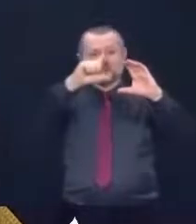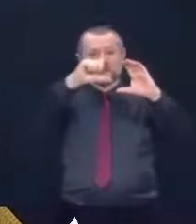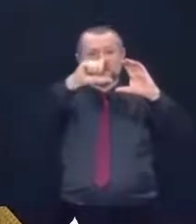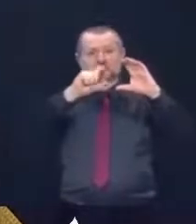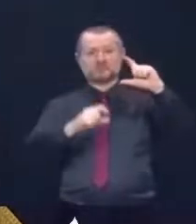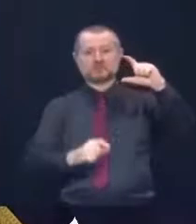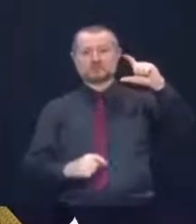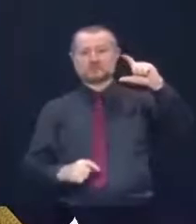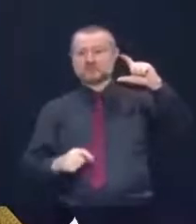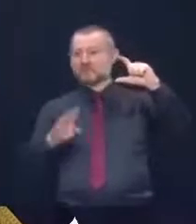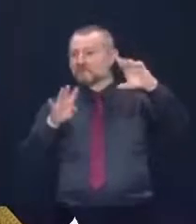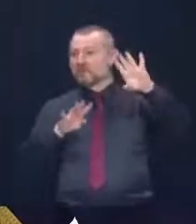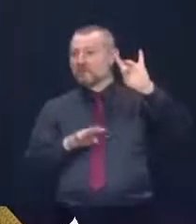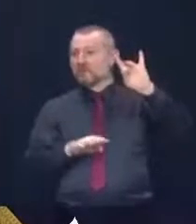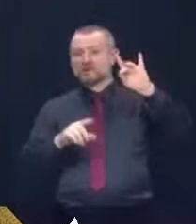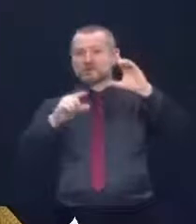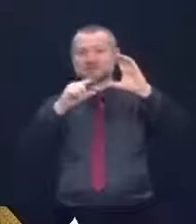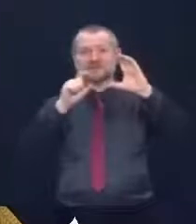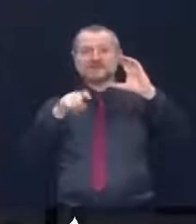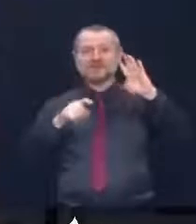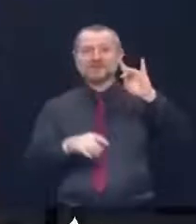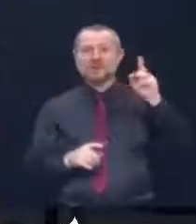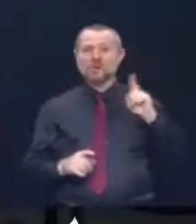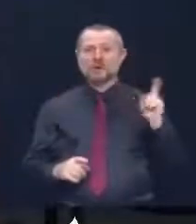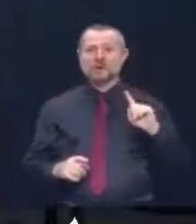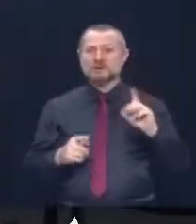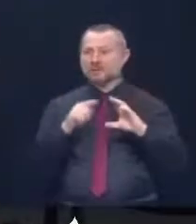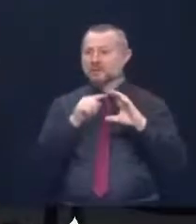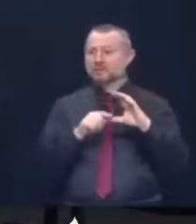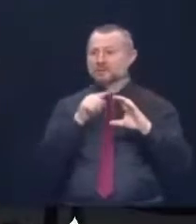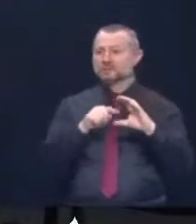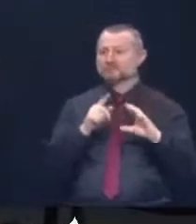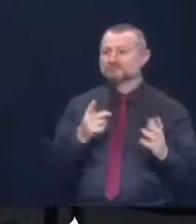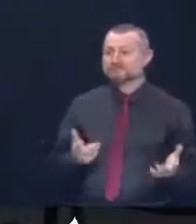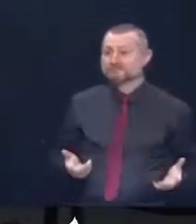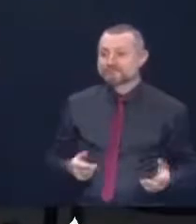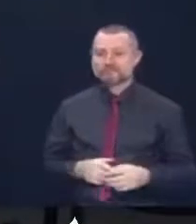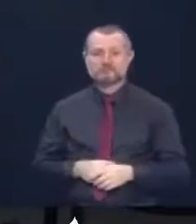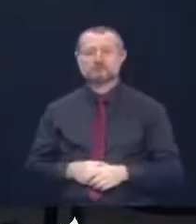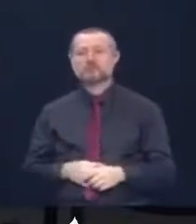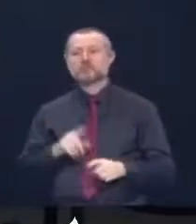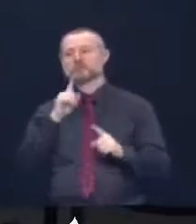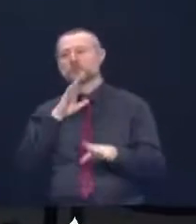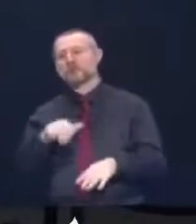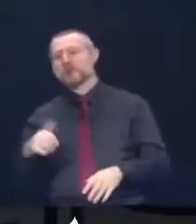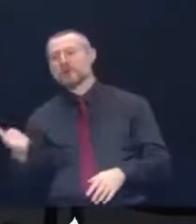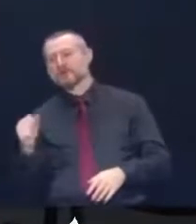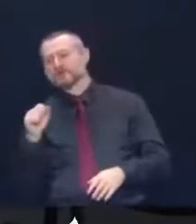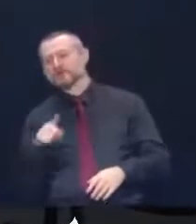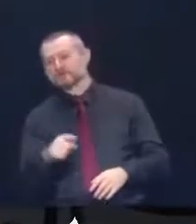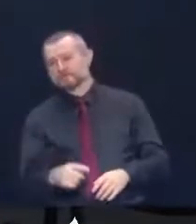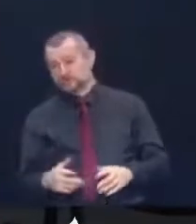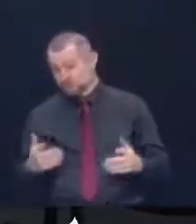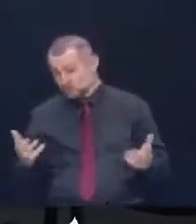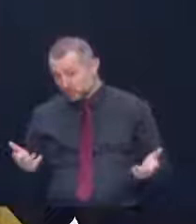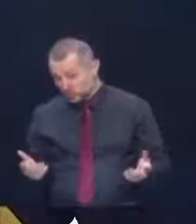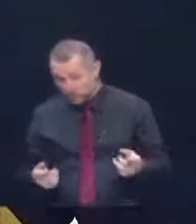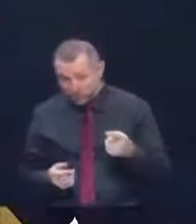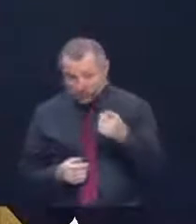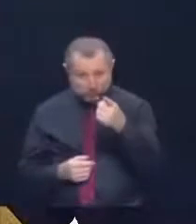So you'd have to do all of the above. To put it another way, just how vital is that stimulus?